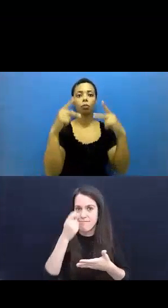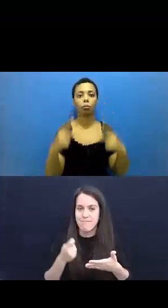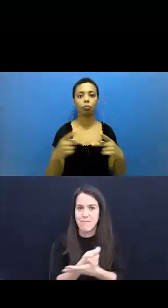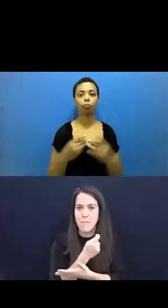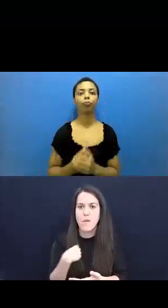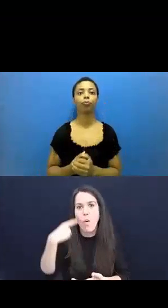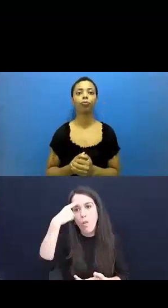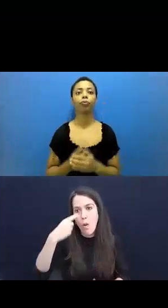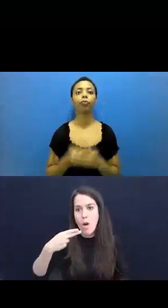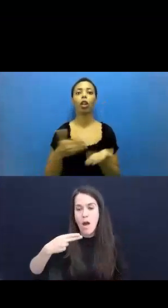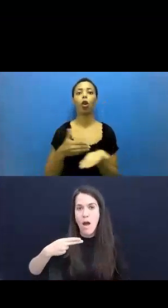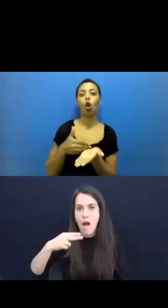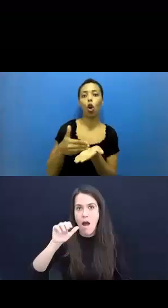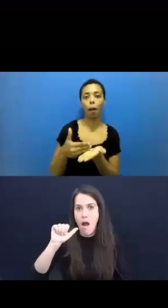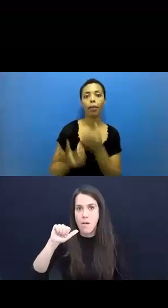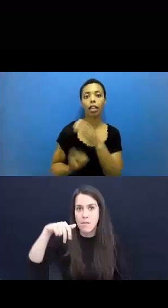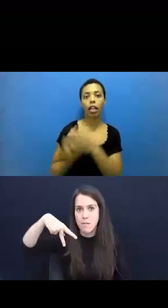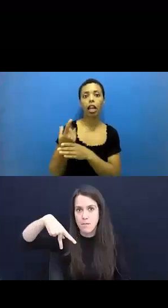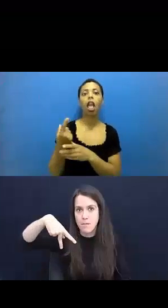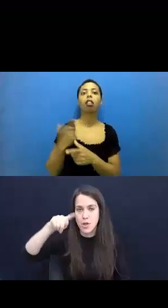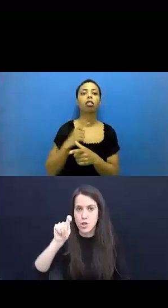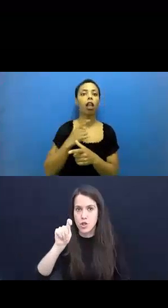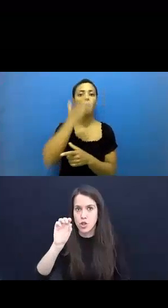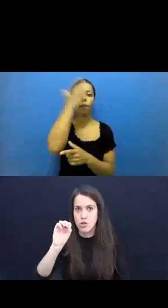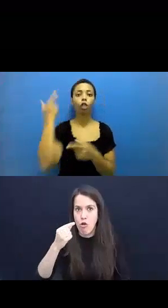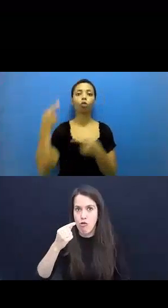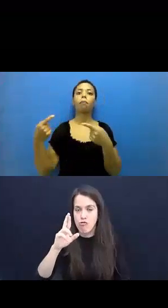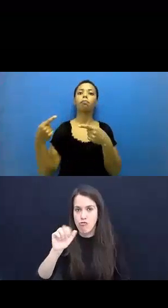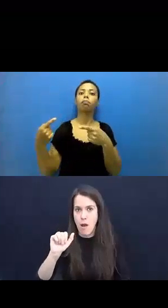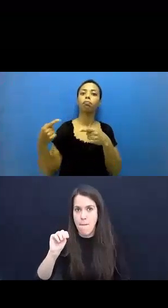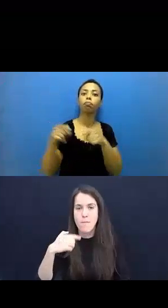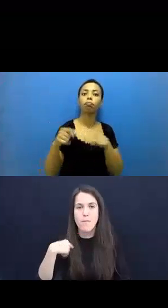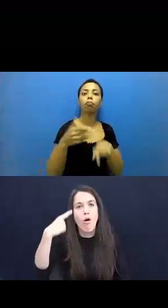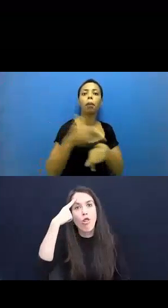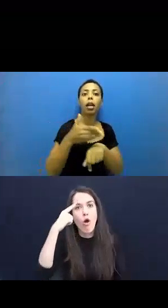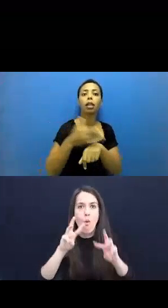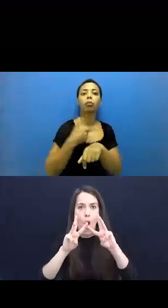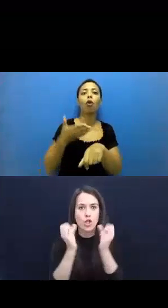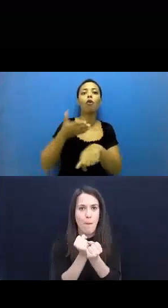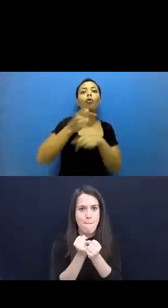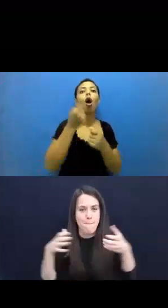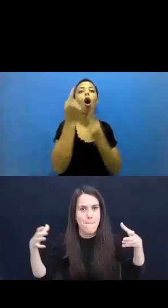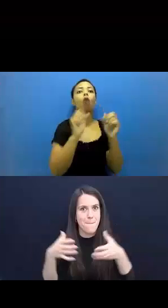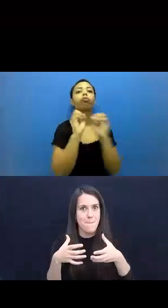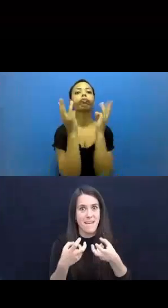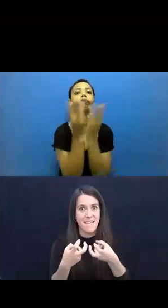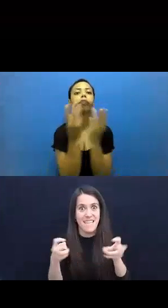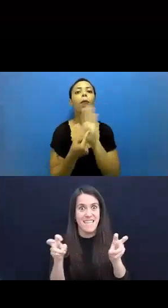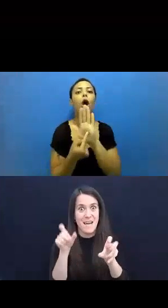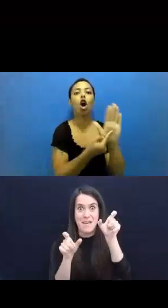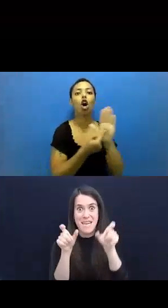was planned to involve participatory co-design workshops with potential users. Of course, COVID put a stop to